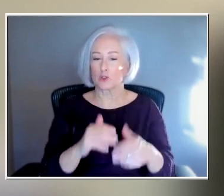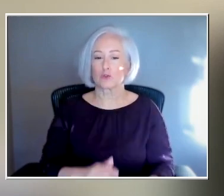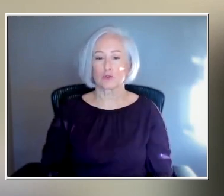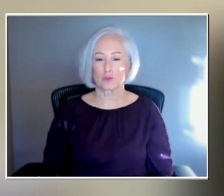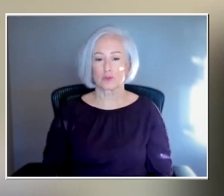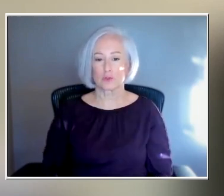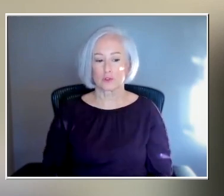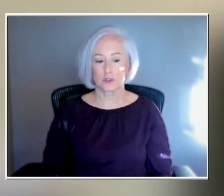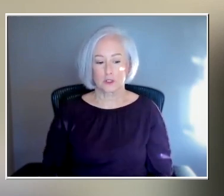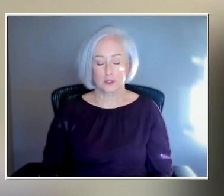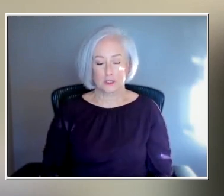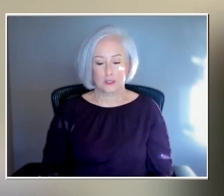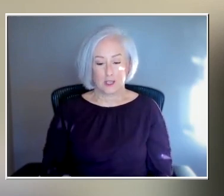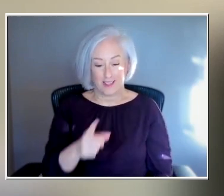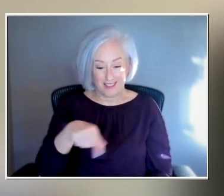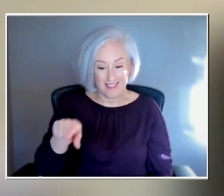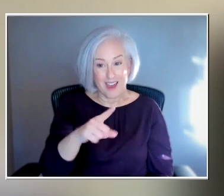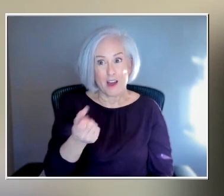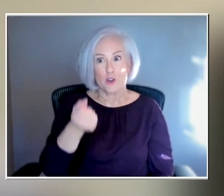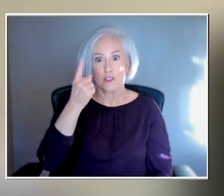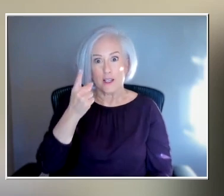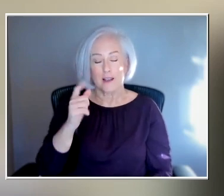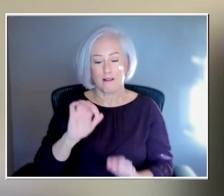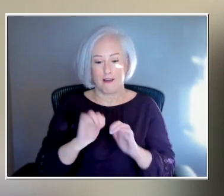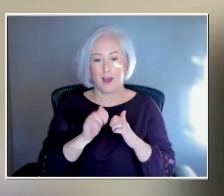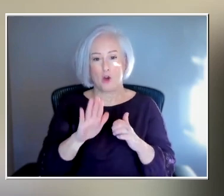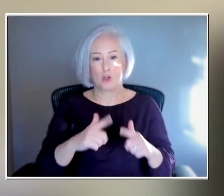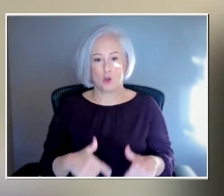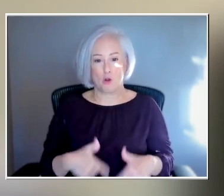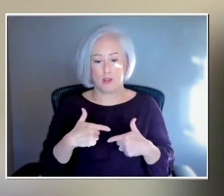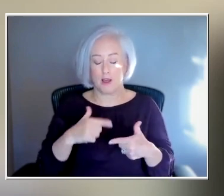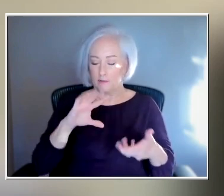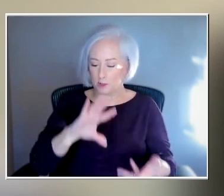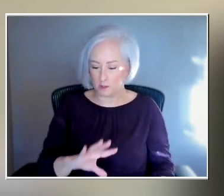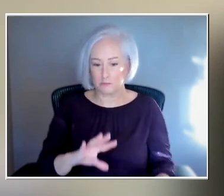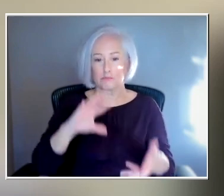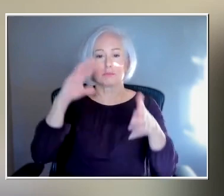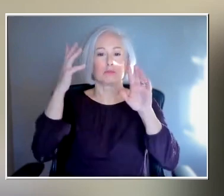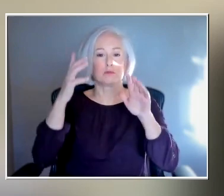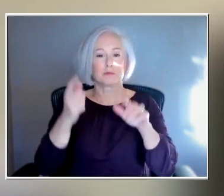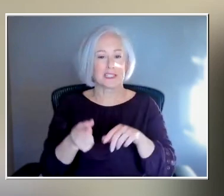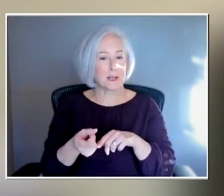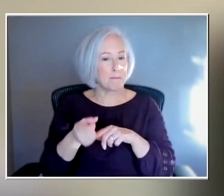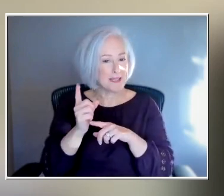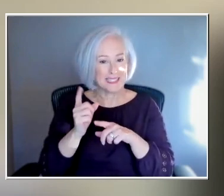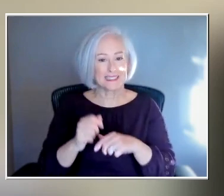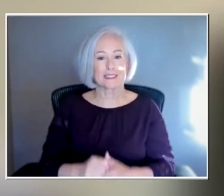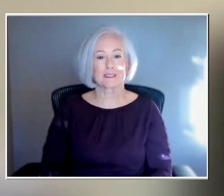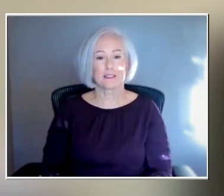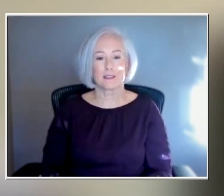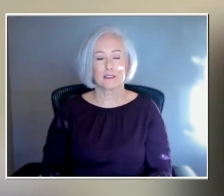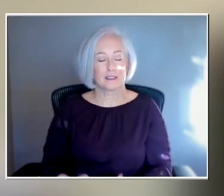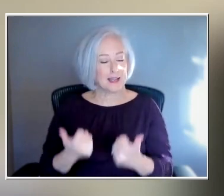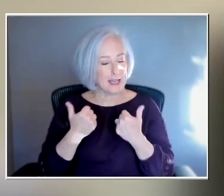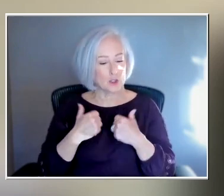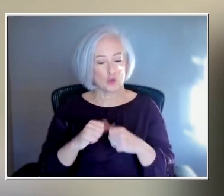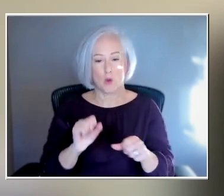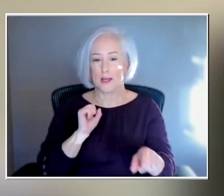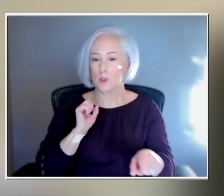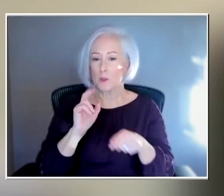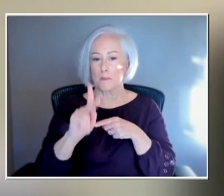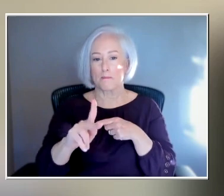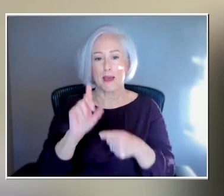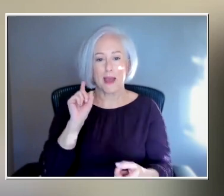entire life turned upside down in a matter of minutes, and trying to get back to